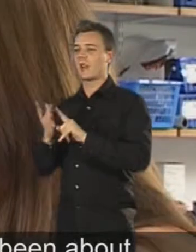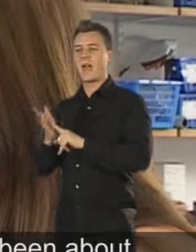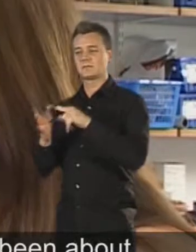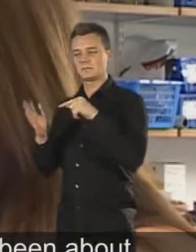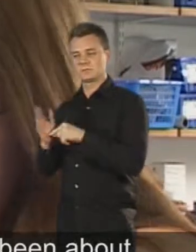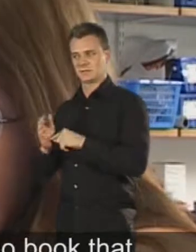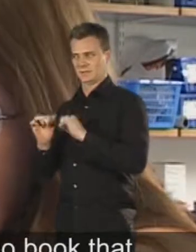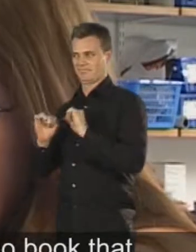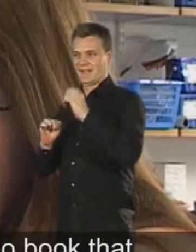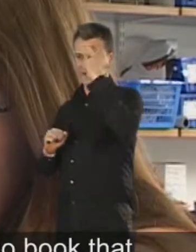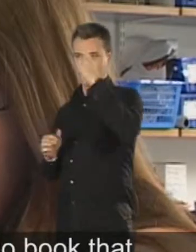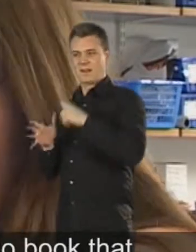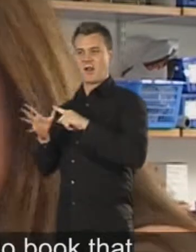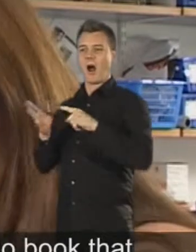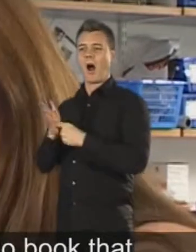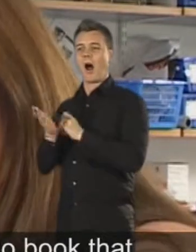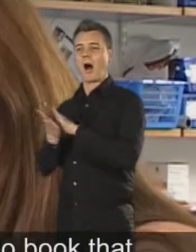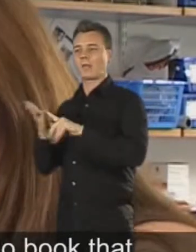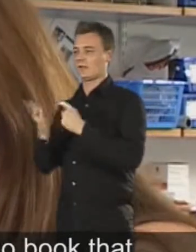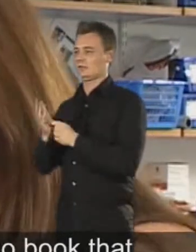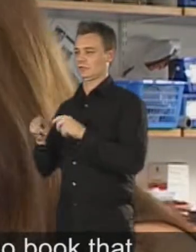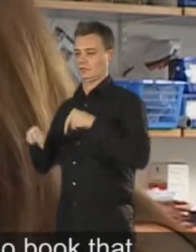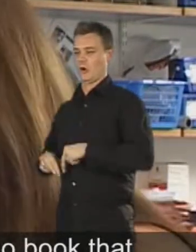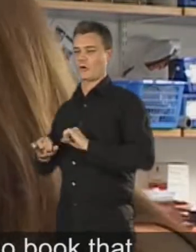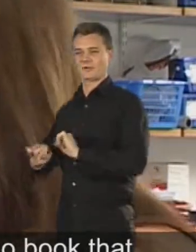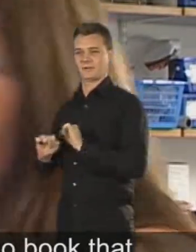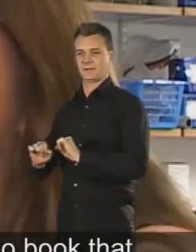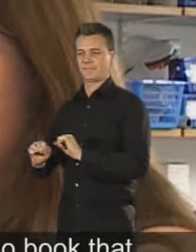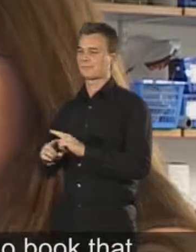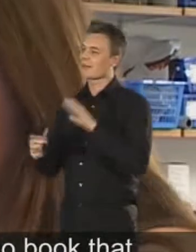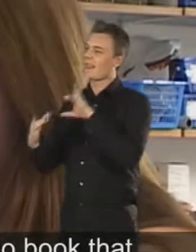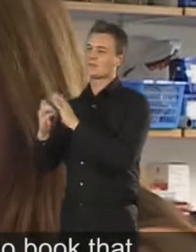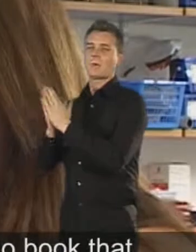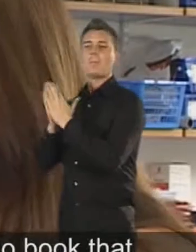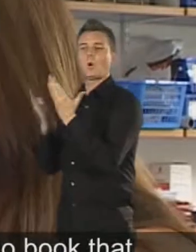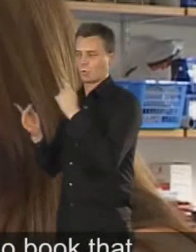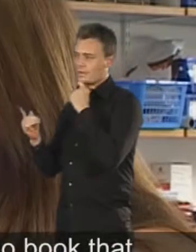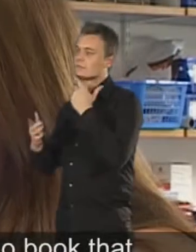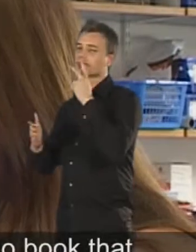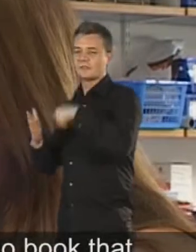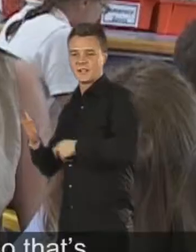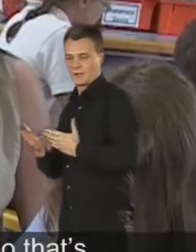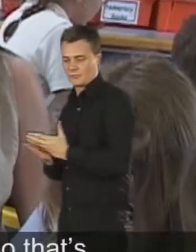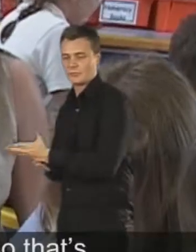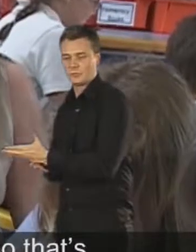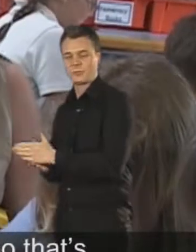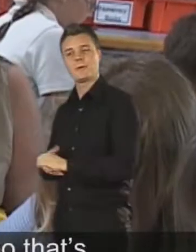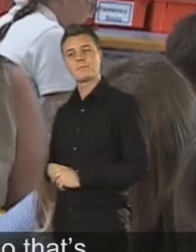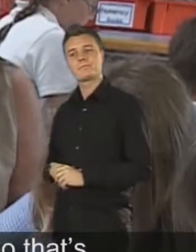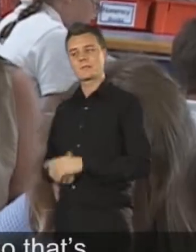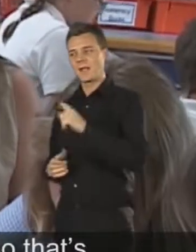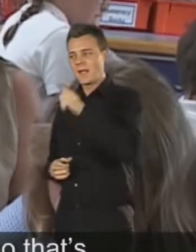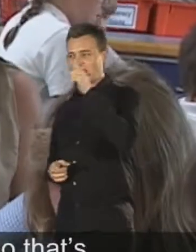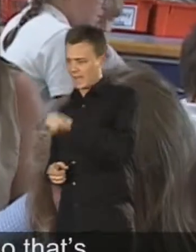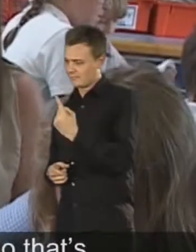dog, allegedly. And that links to something, a Michael Morpurgo book that we've been running through the year with. You can just link back